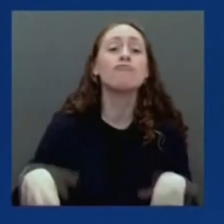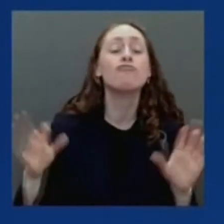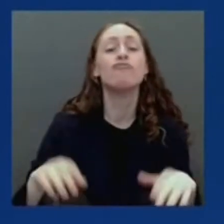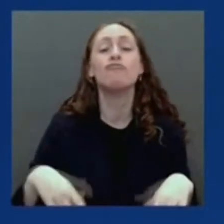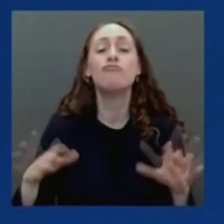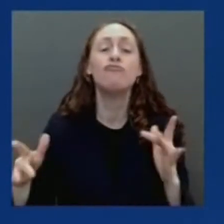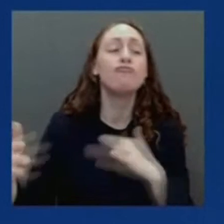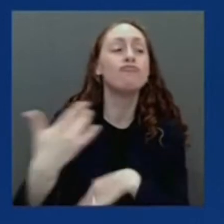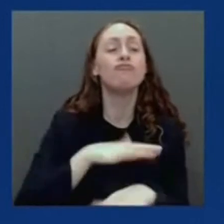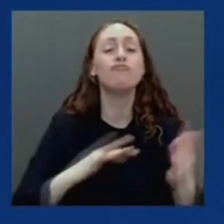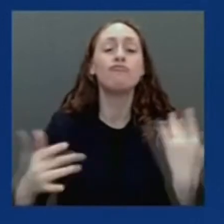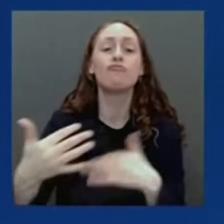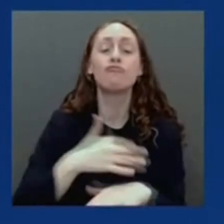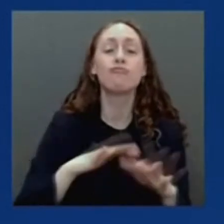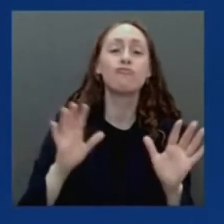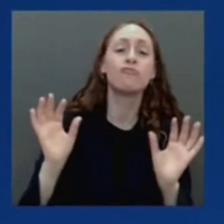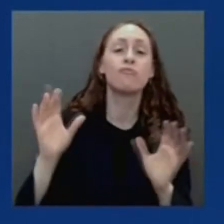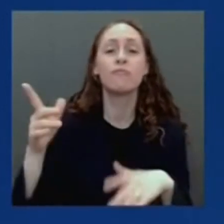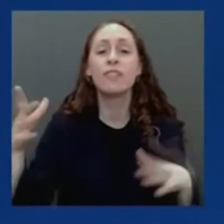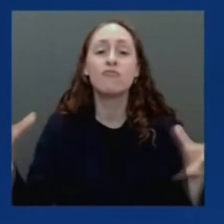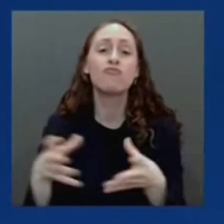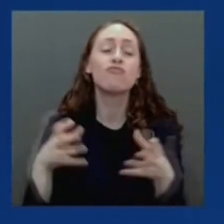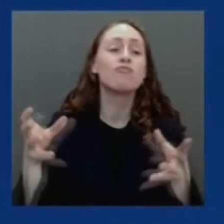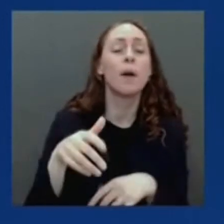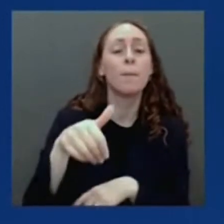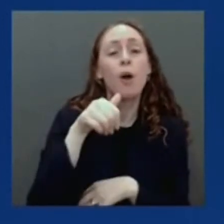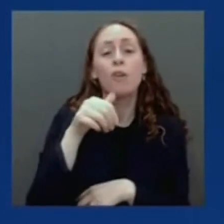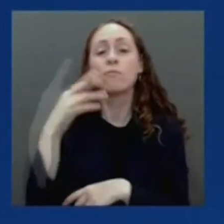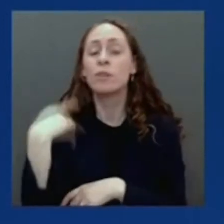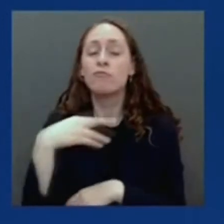Or what is the overall guidance right now in terms of